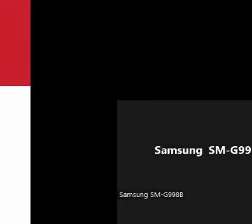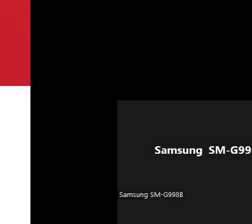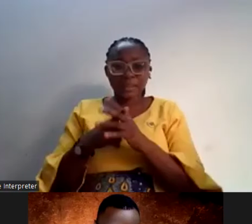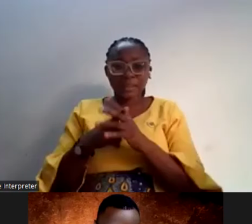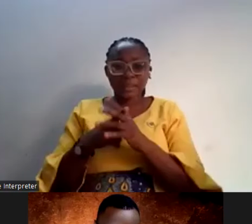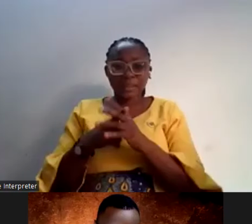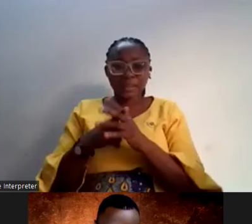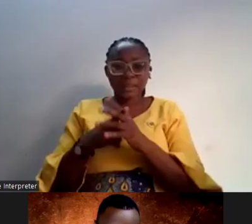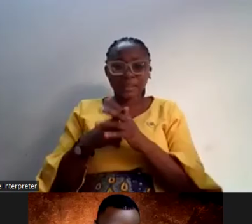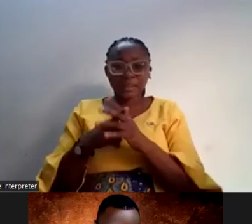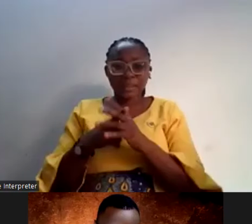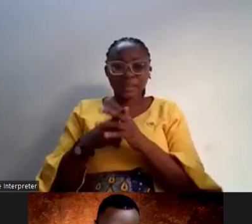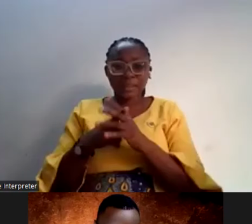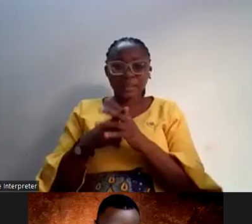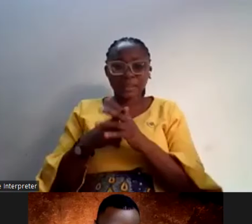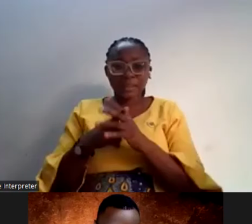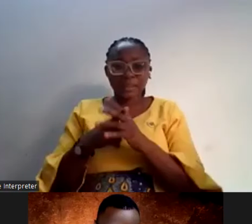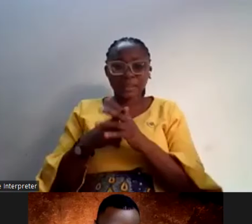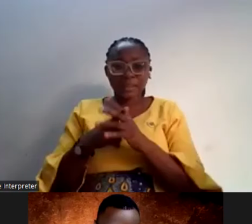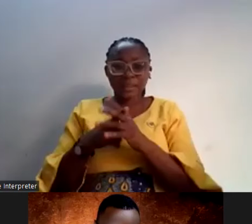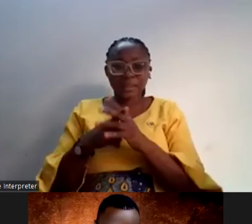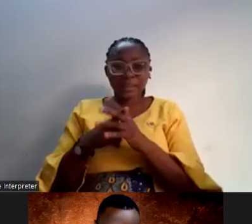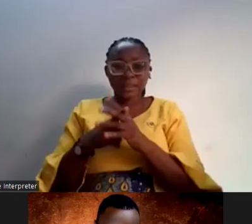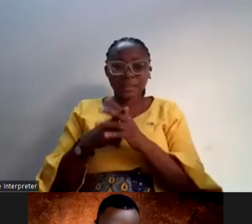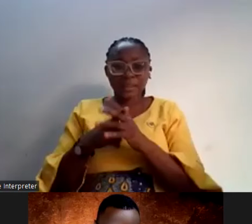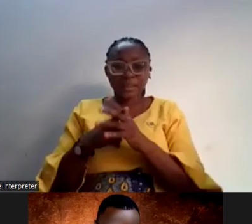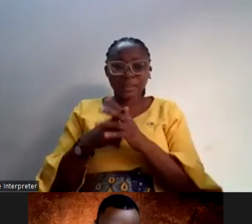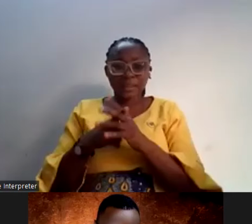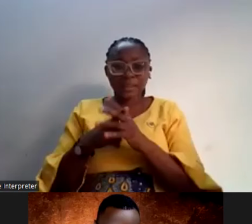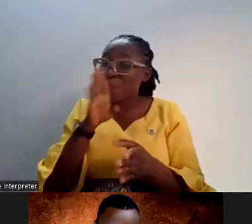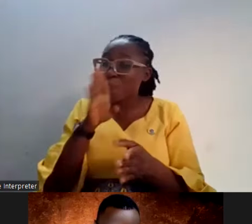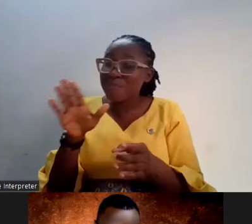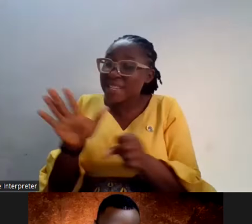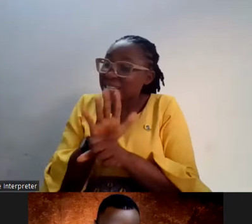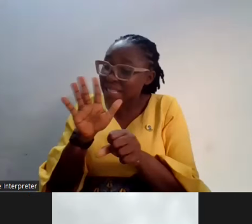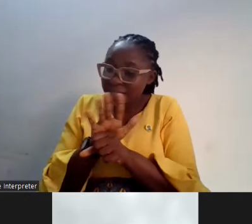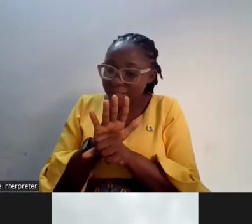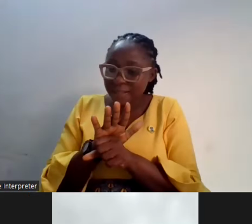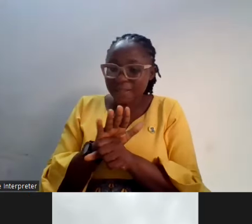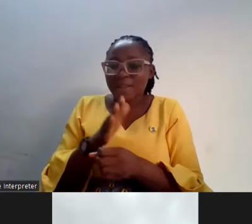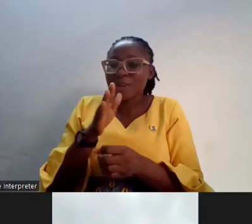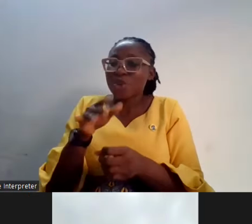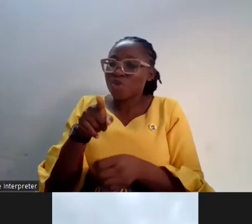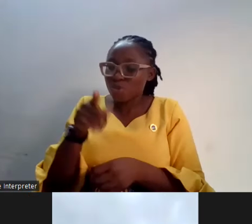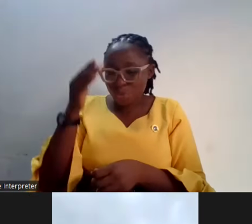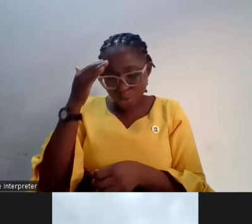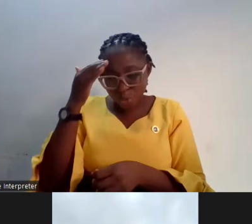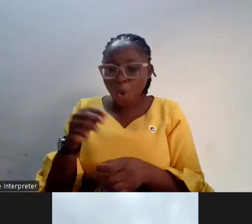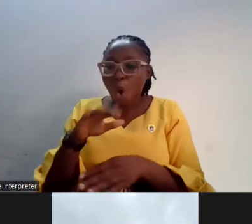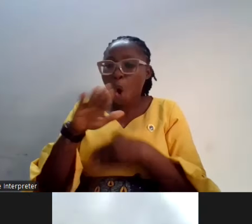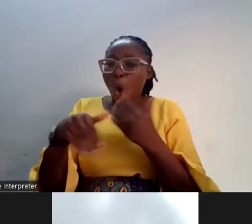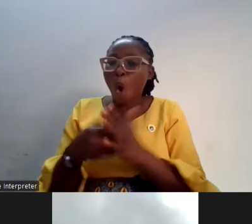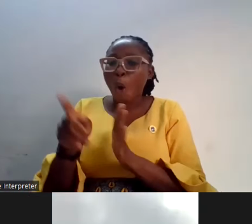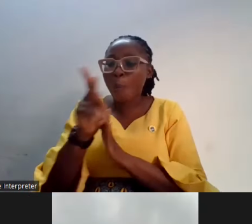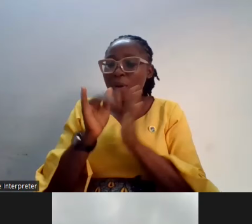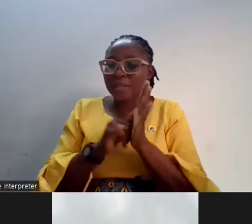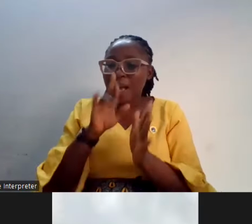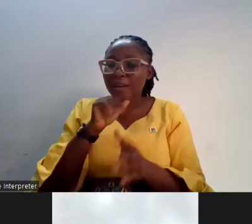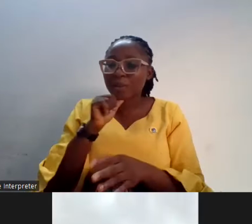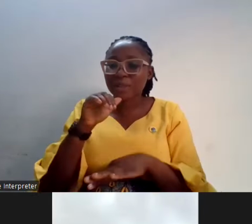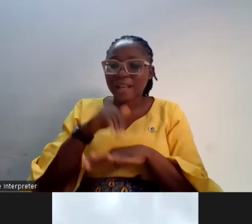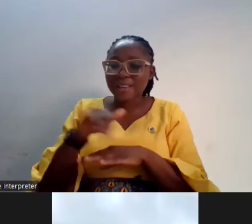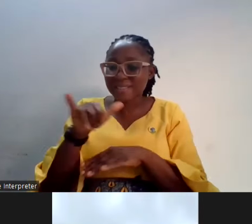some of the policies, but they're not as detailed, right? But you might have policies at the center level, the programs that you're working